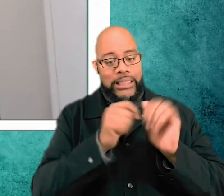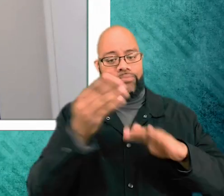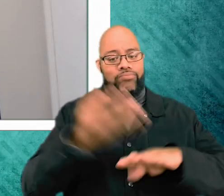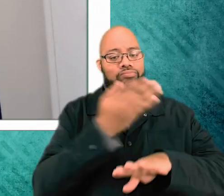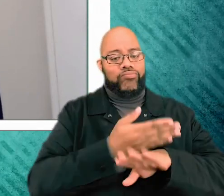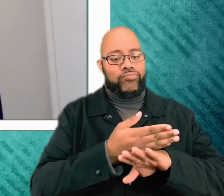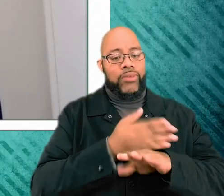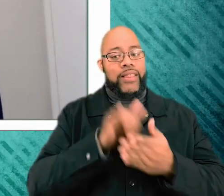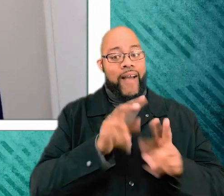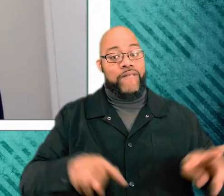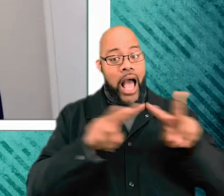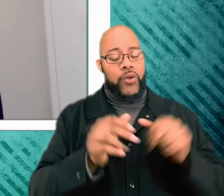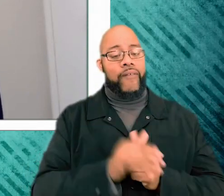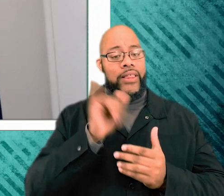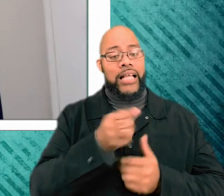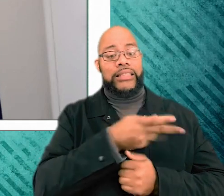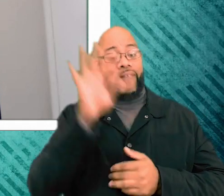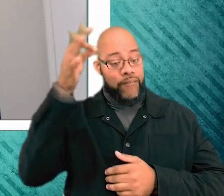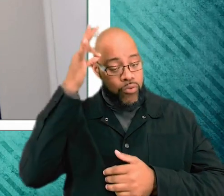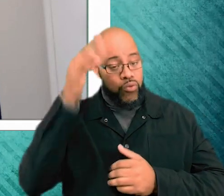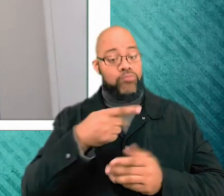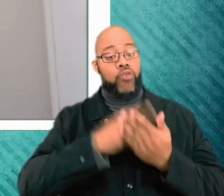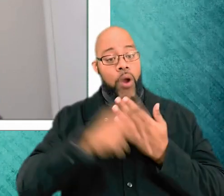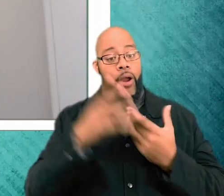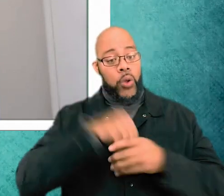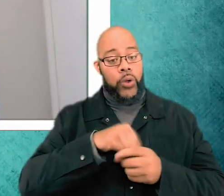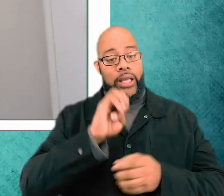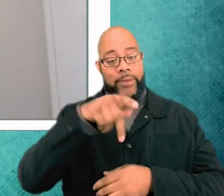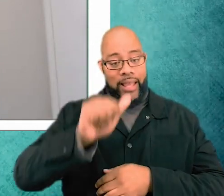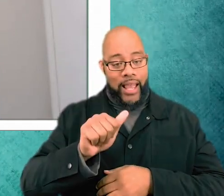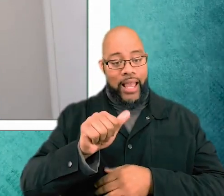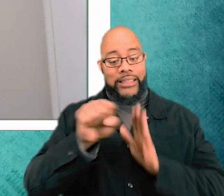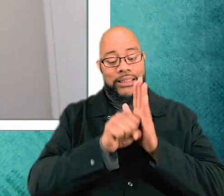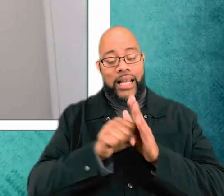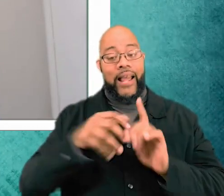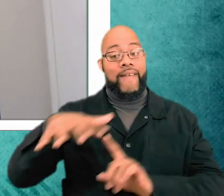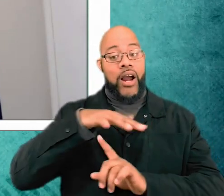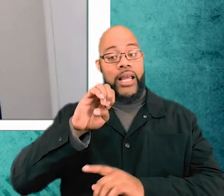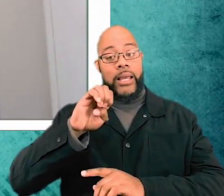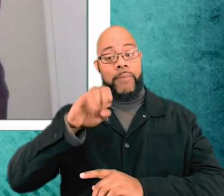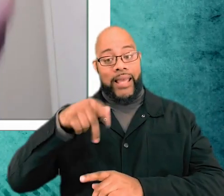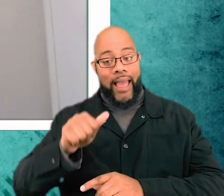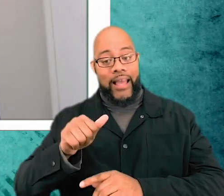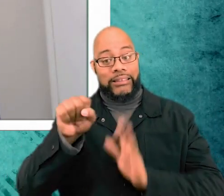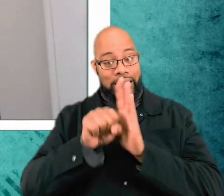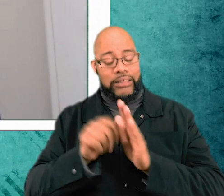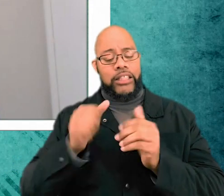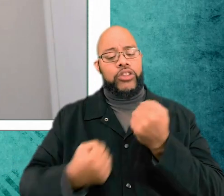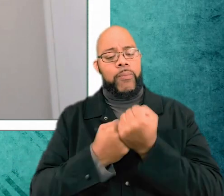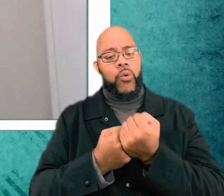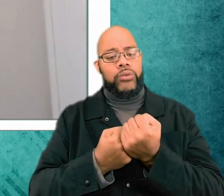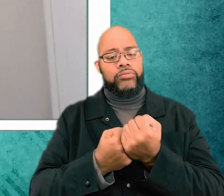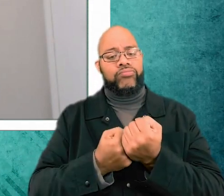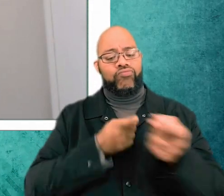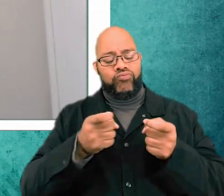manure value. For this, several federal programs, including the EPA and state environmental agencies, are working together to support and